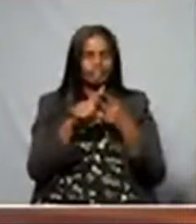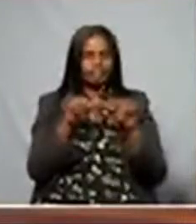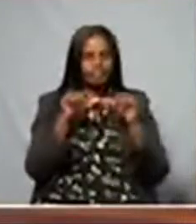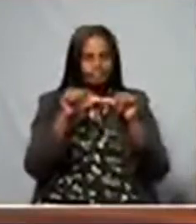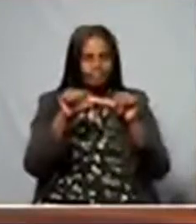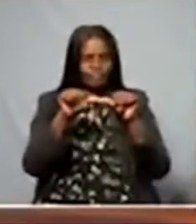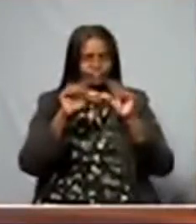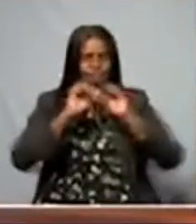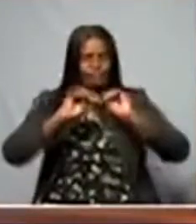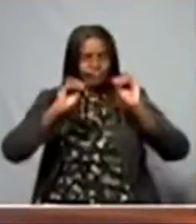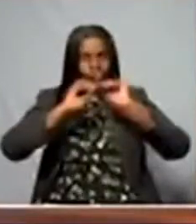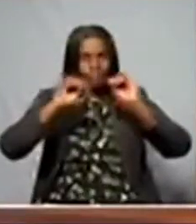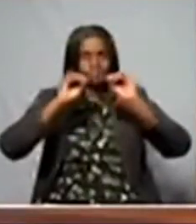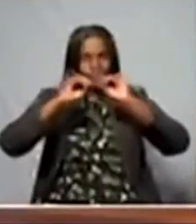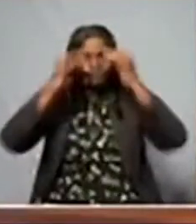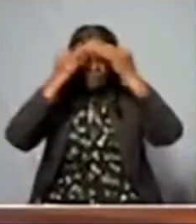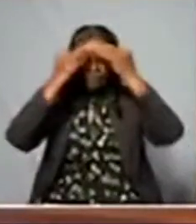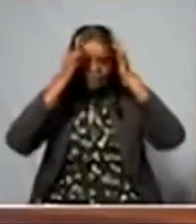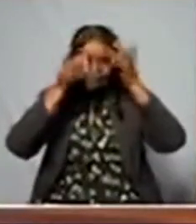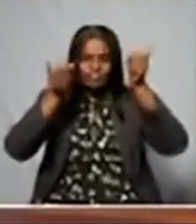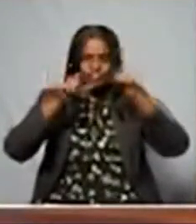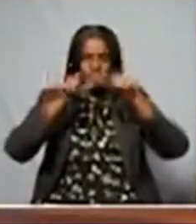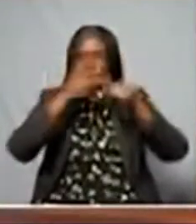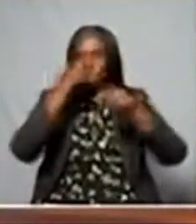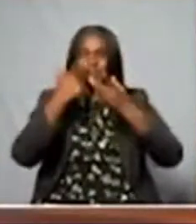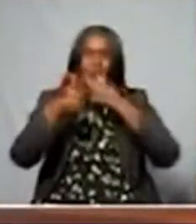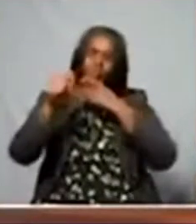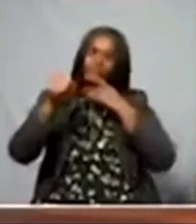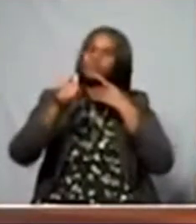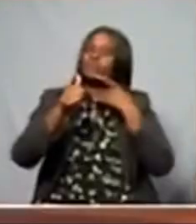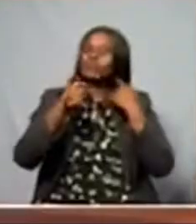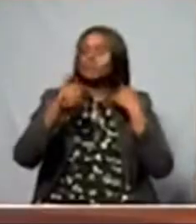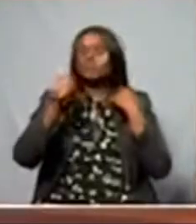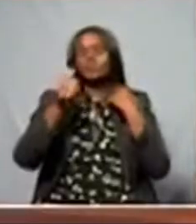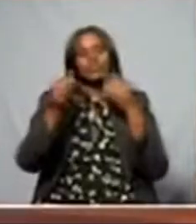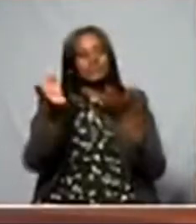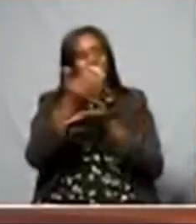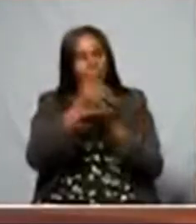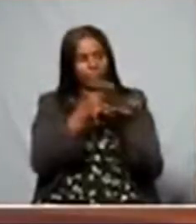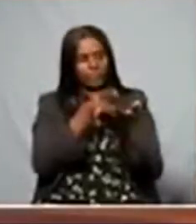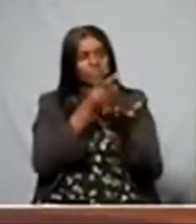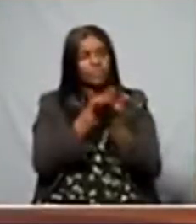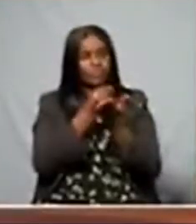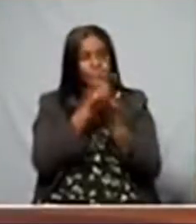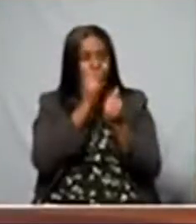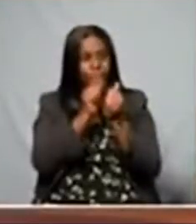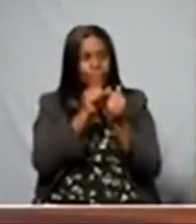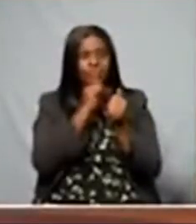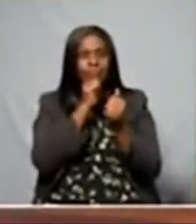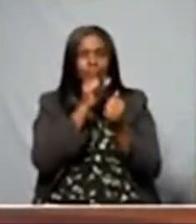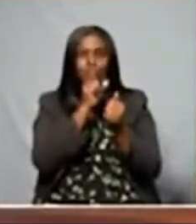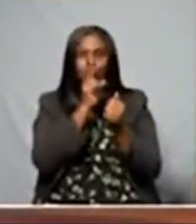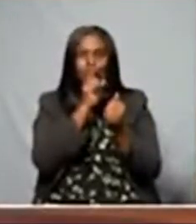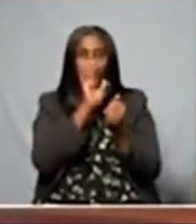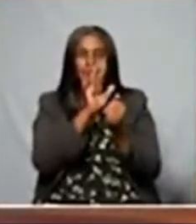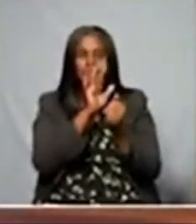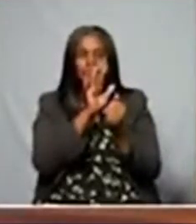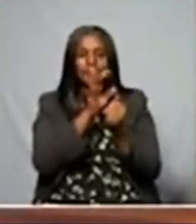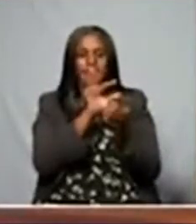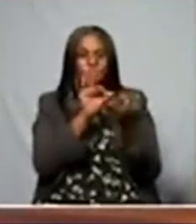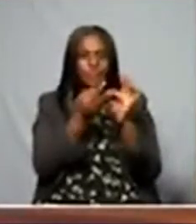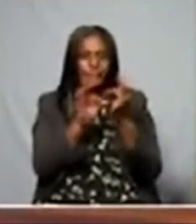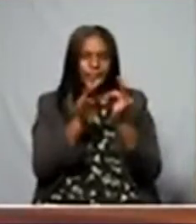still sensitize as and when they should do, when they should collect that money, because it is not really